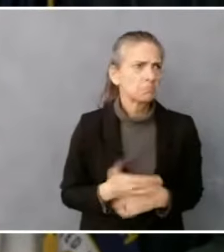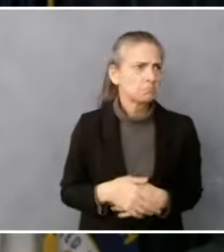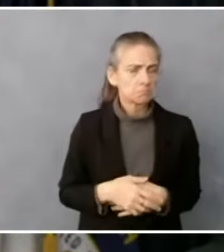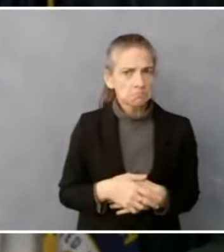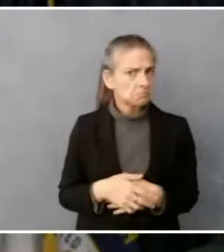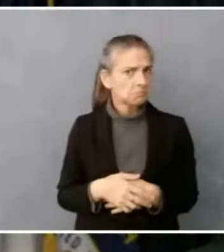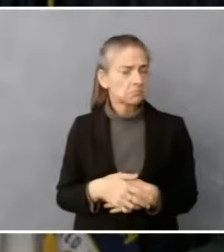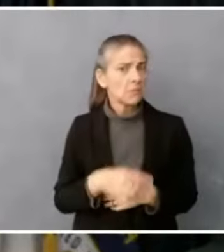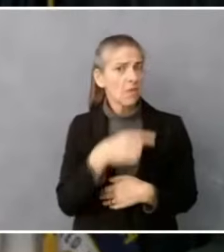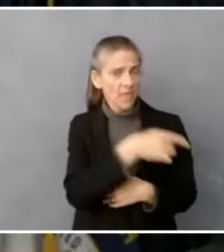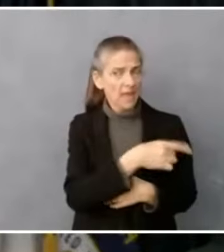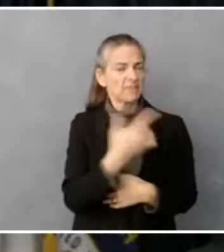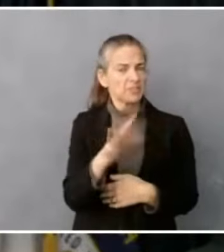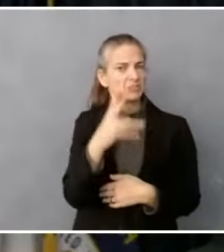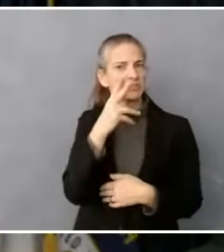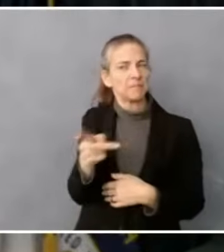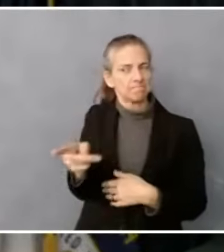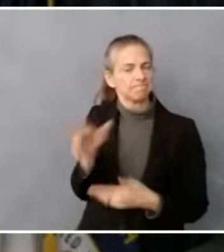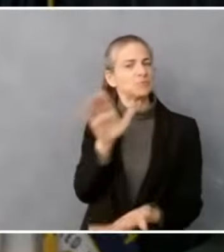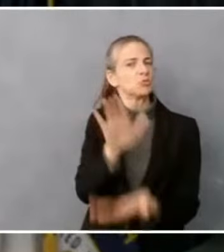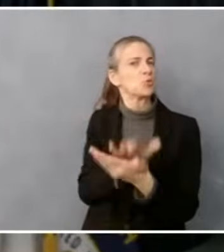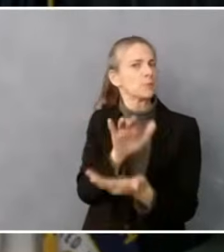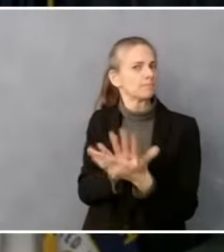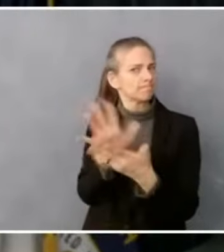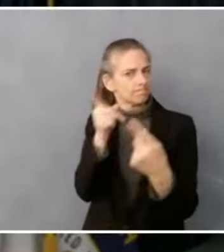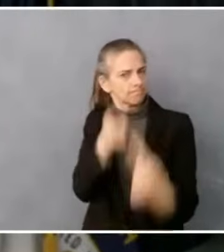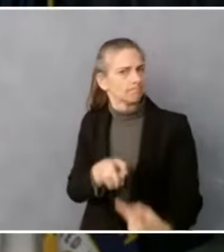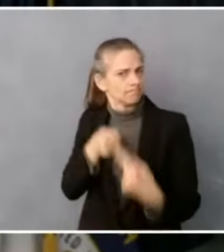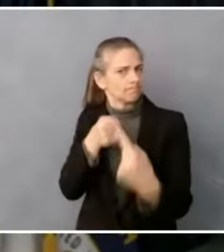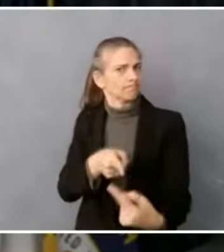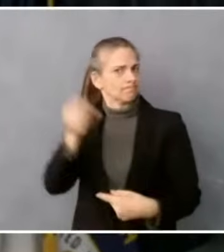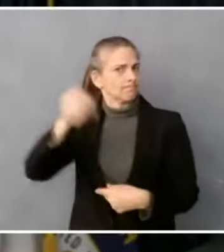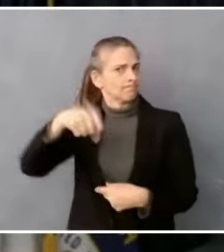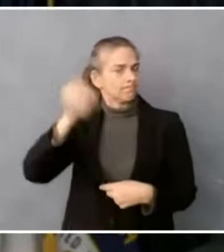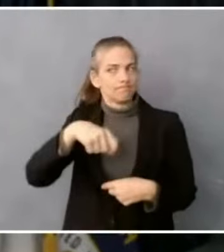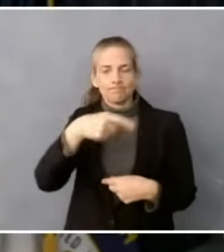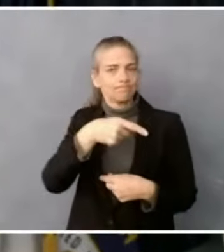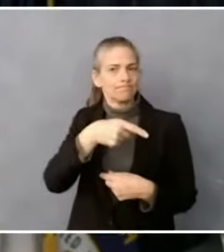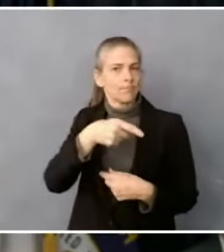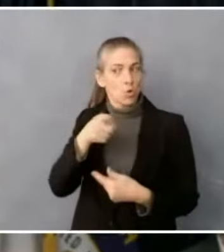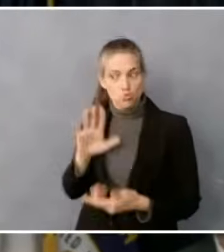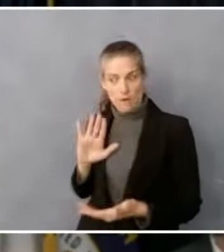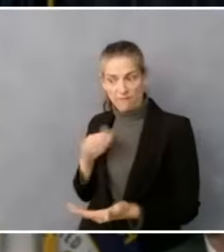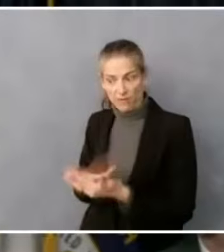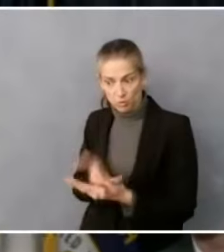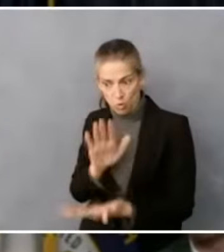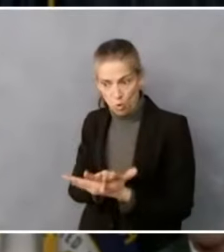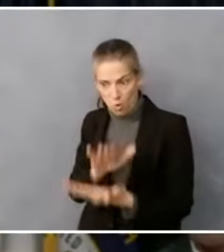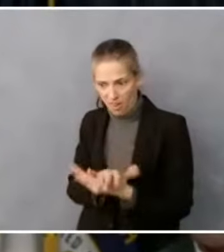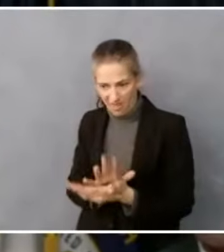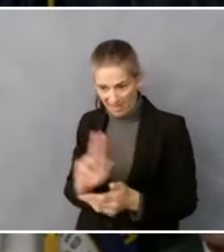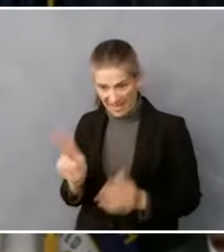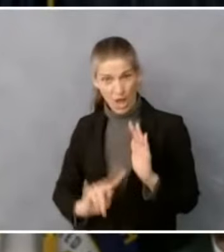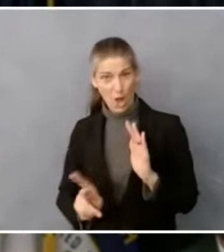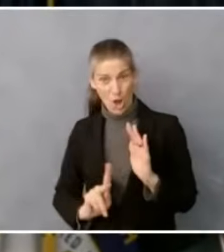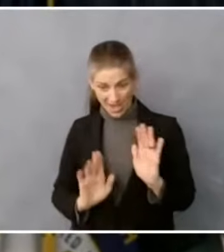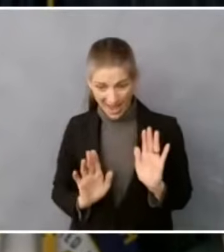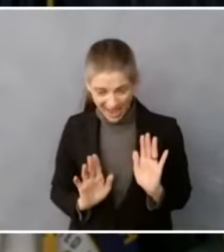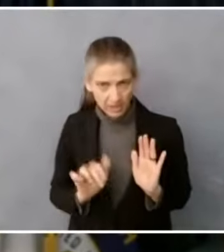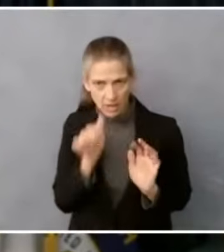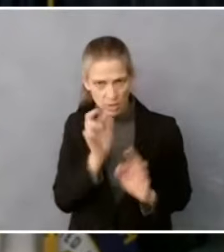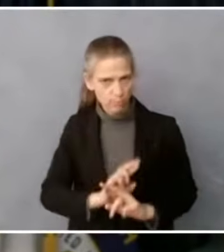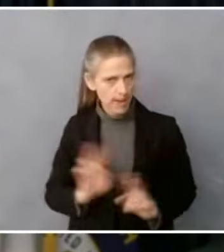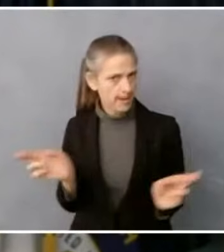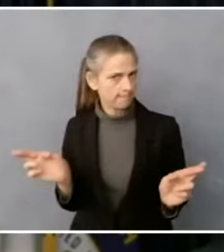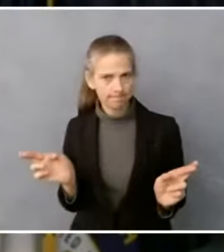see that their schools are struggling to catch up when students arrive when they aren't kindergarten ready. Because parents want to get back to